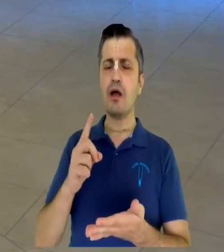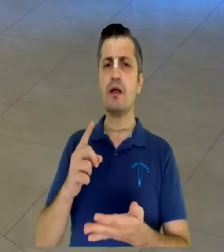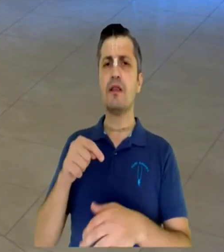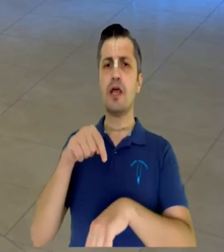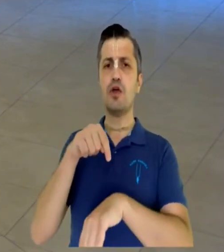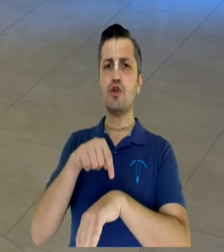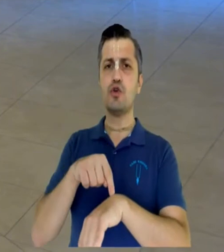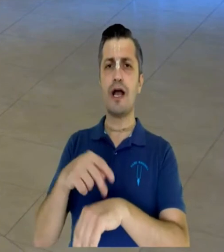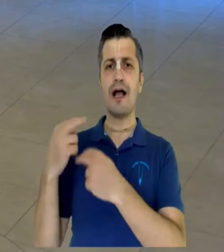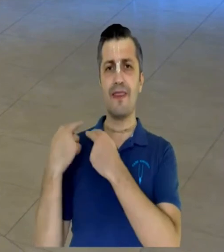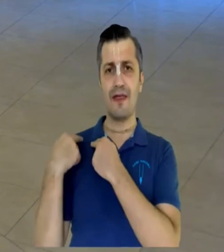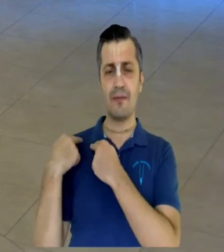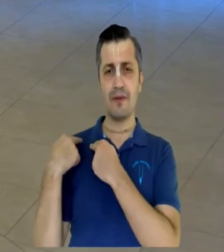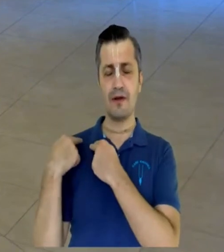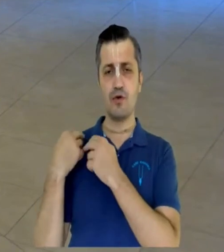is recommended,